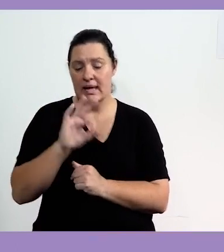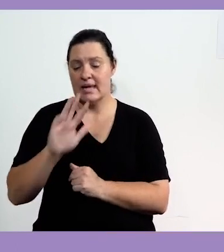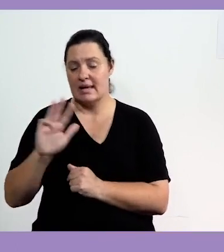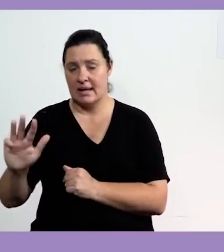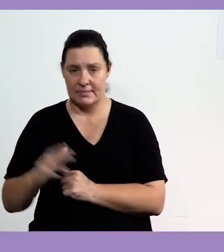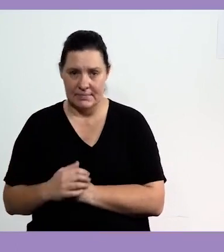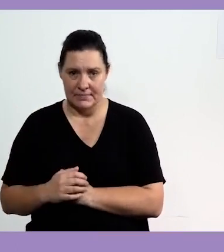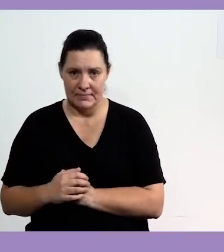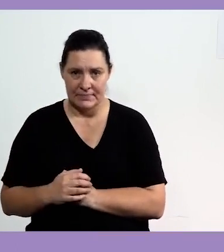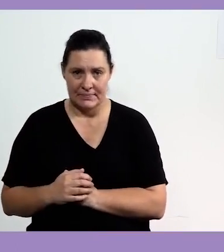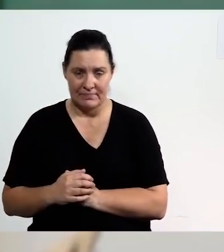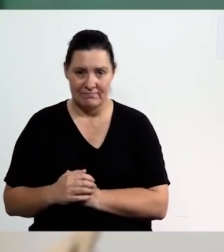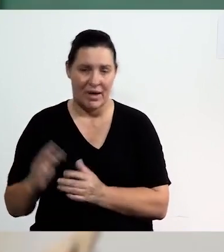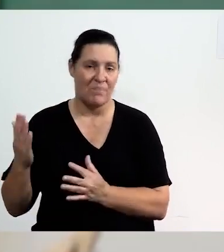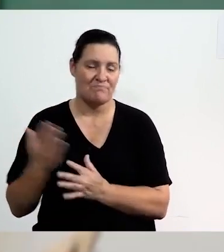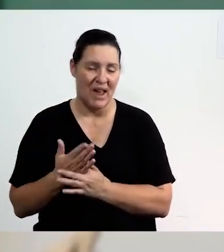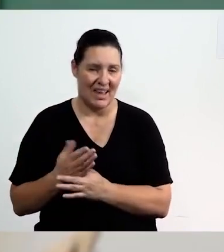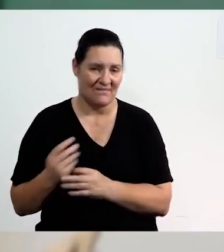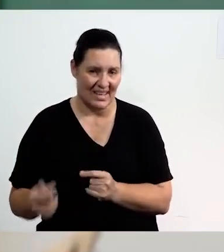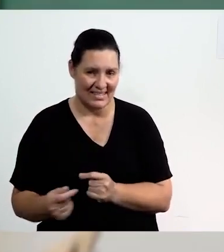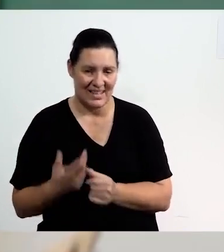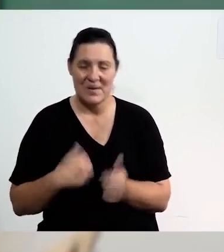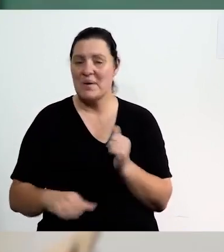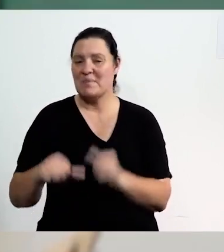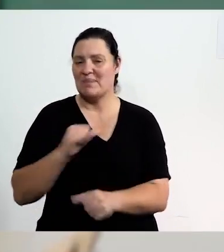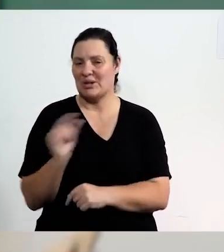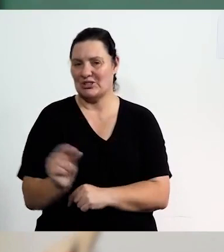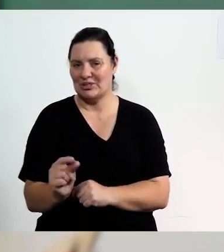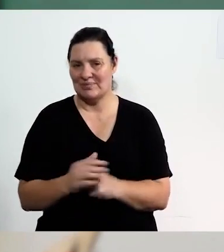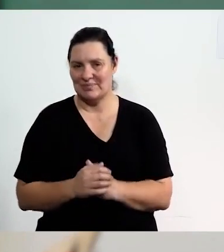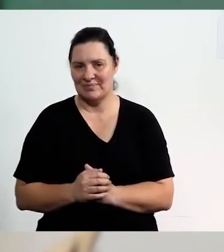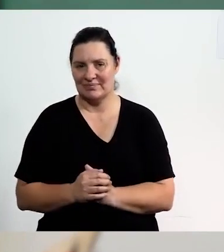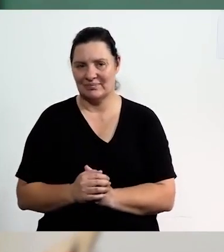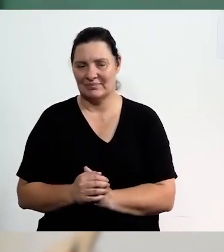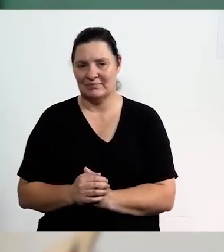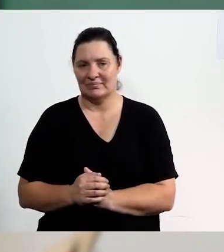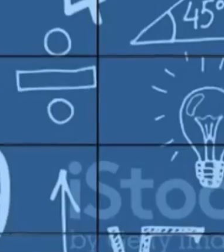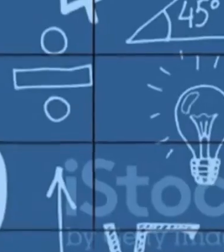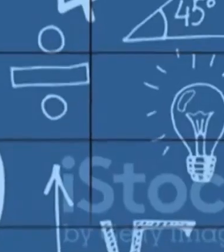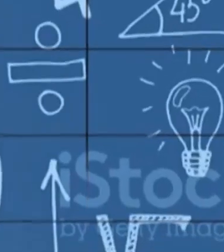399. Let's quickly go to an ad break, and then we'll see you just now.